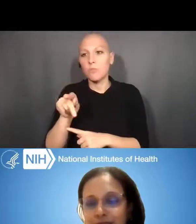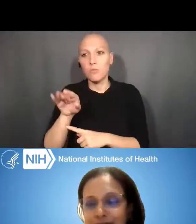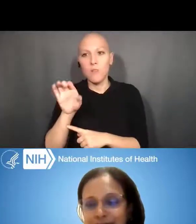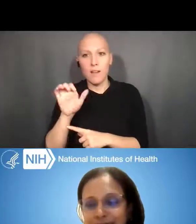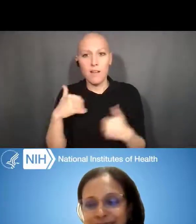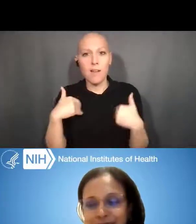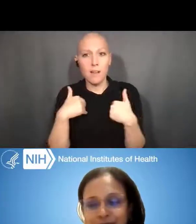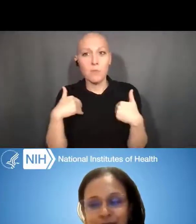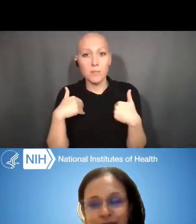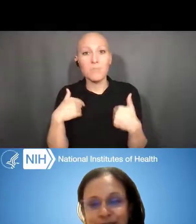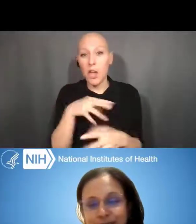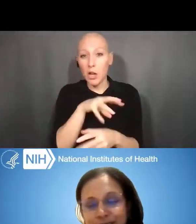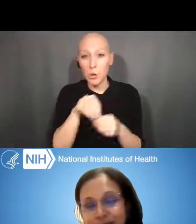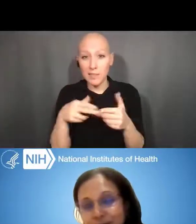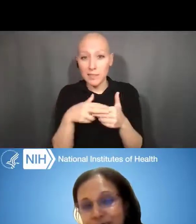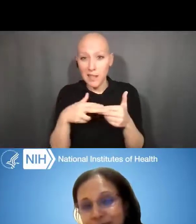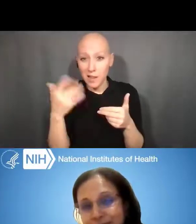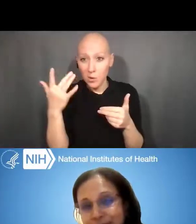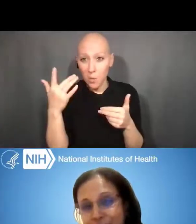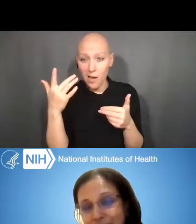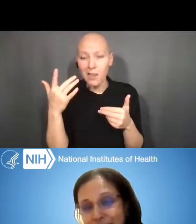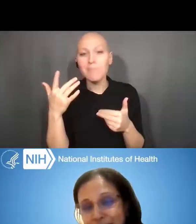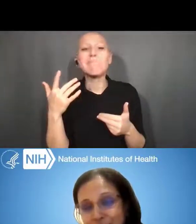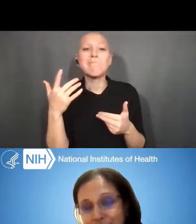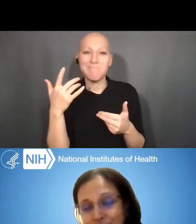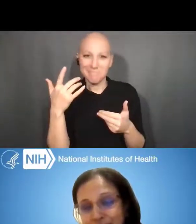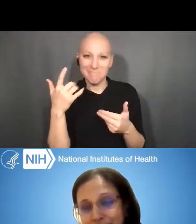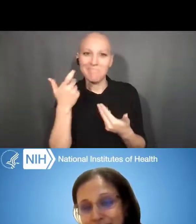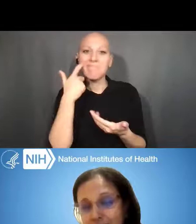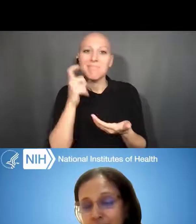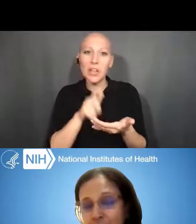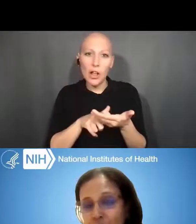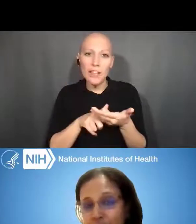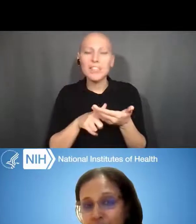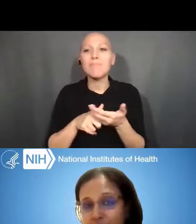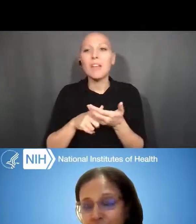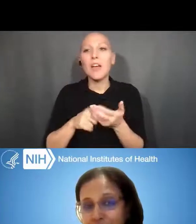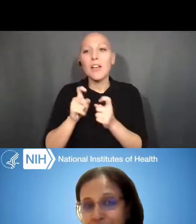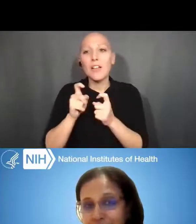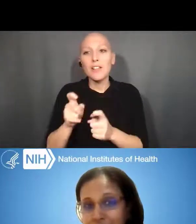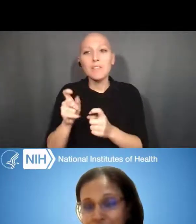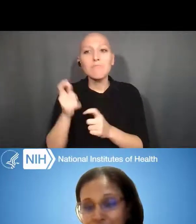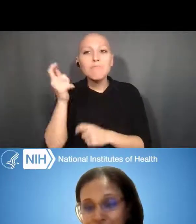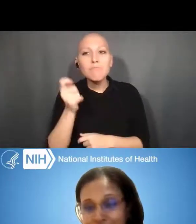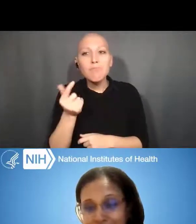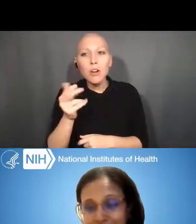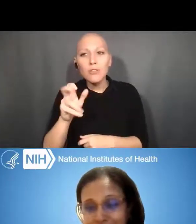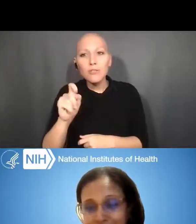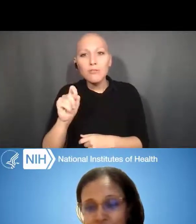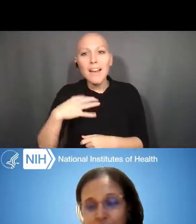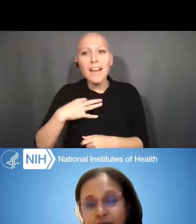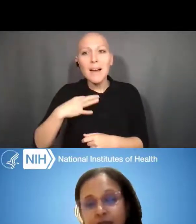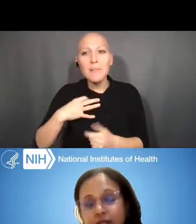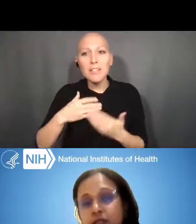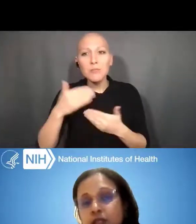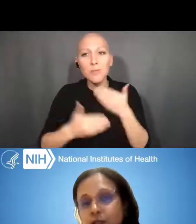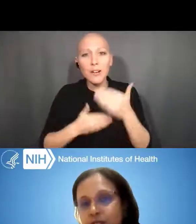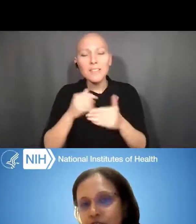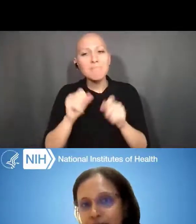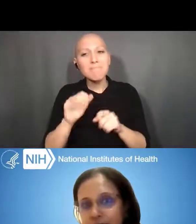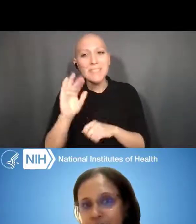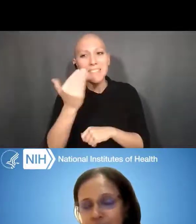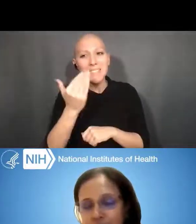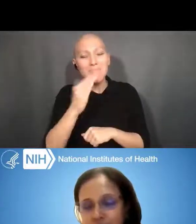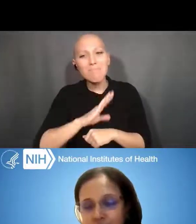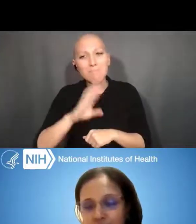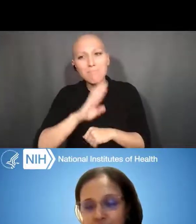this slide to acknowledge that the grants application process can seem quite complicated and frustrating, but I do hope to